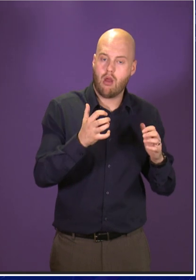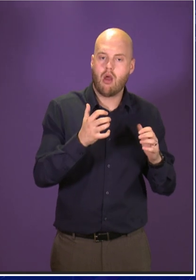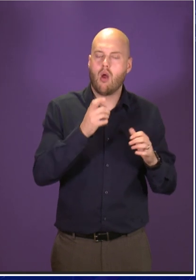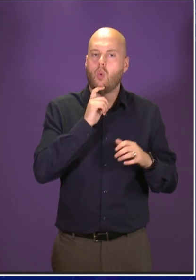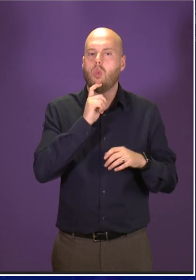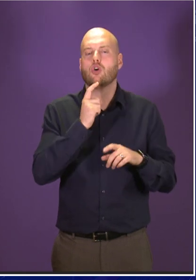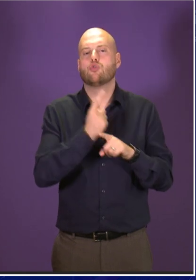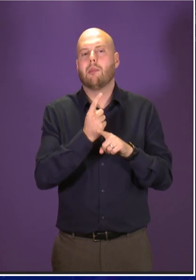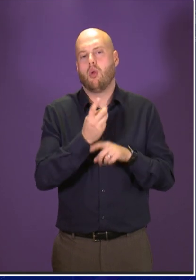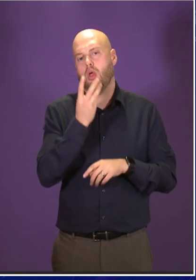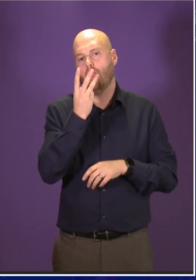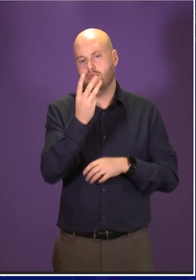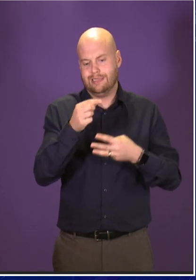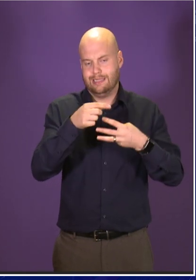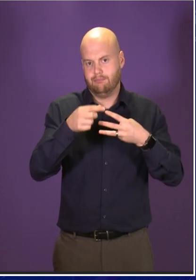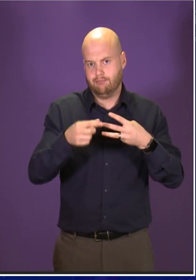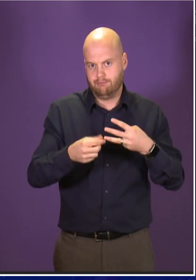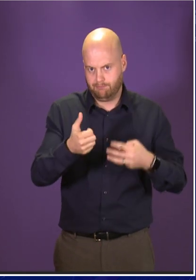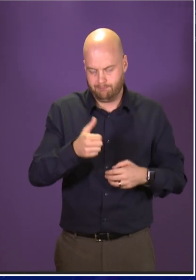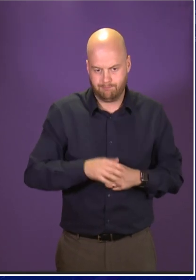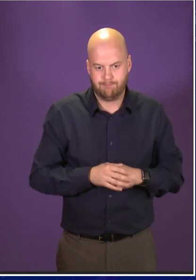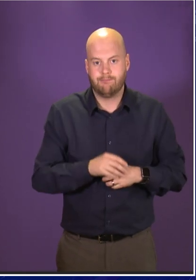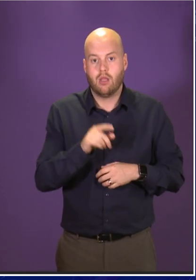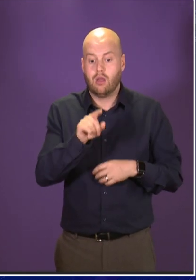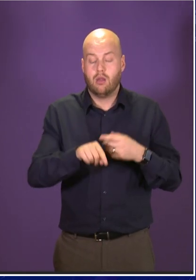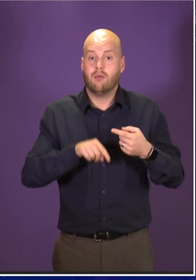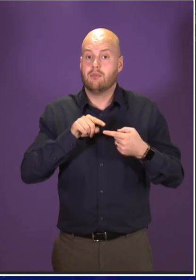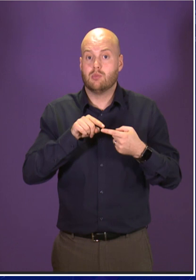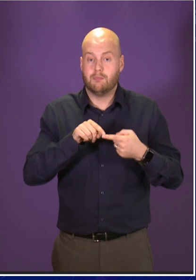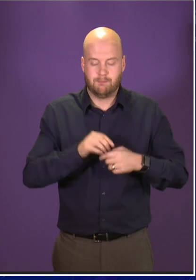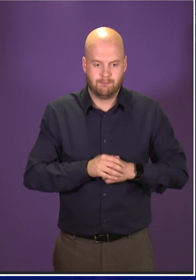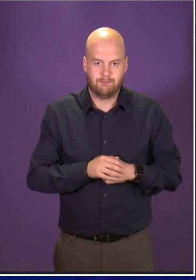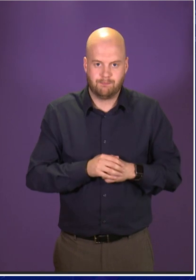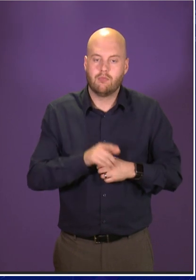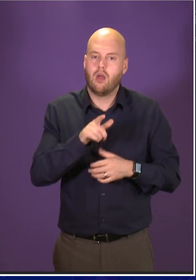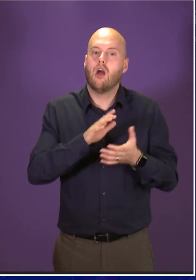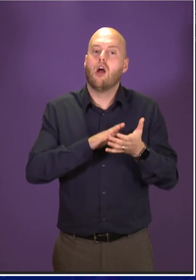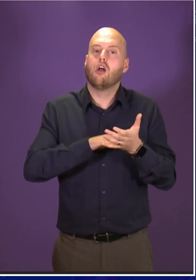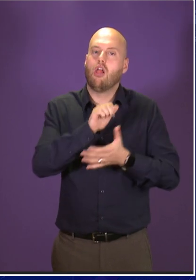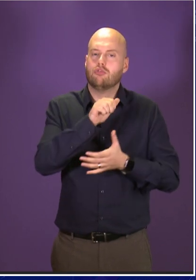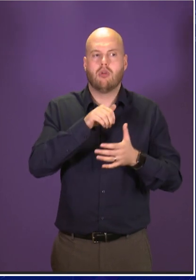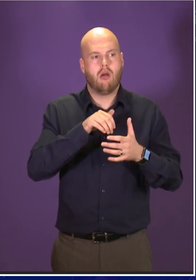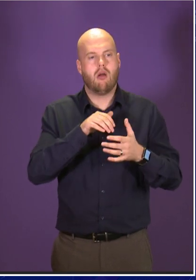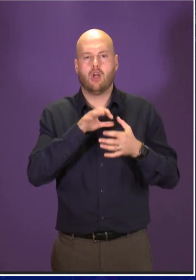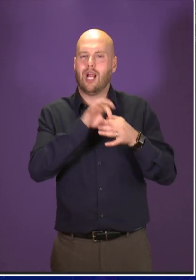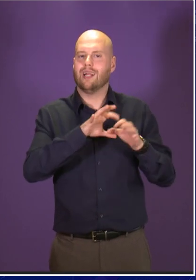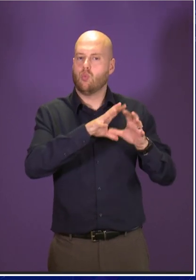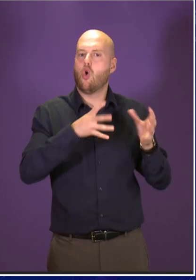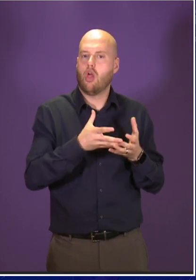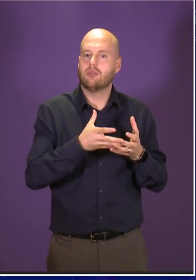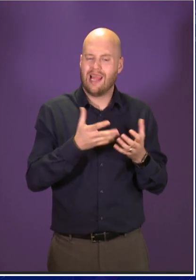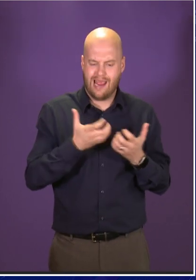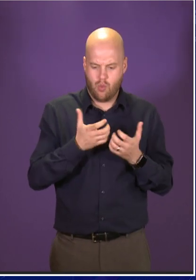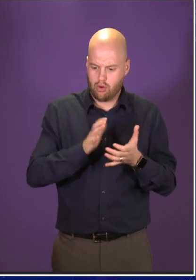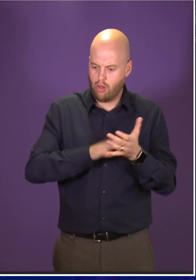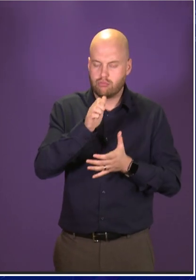discuss the following three interlinked policy strands. And they are culture in a connected world. How can culture